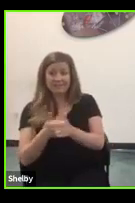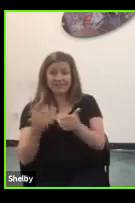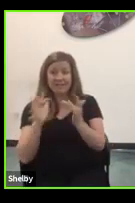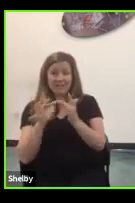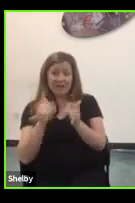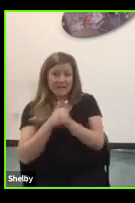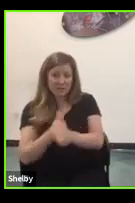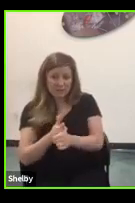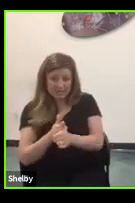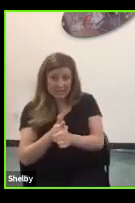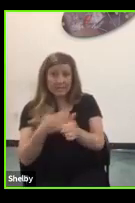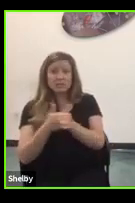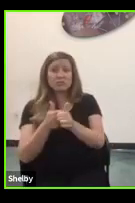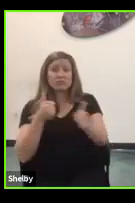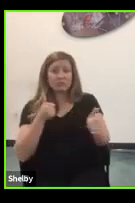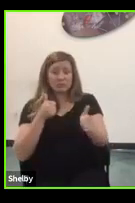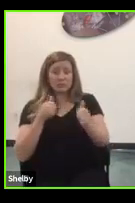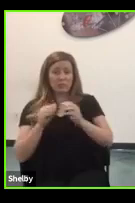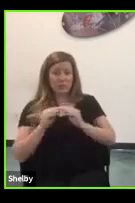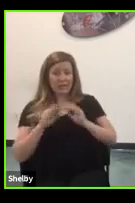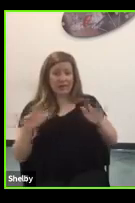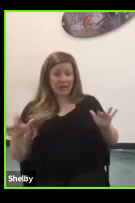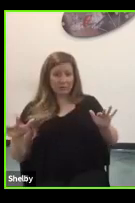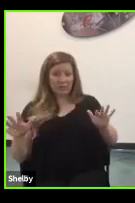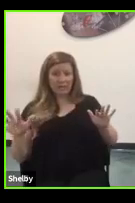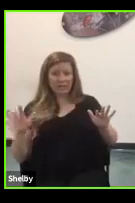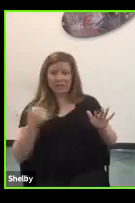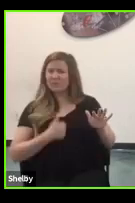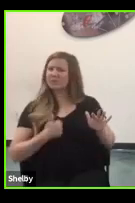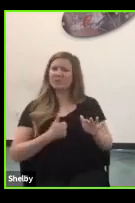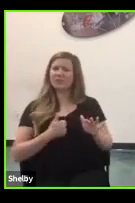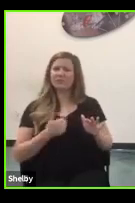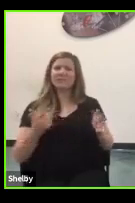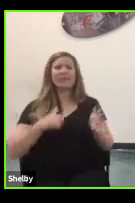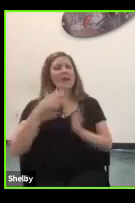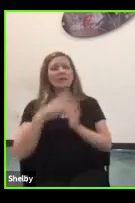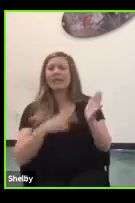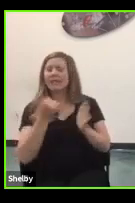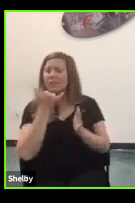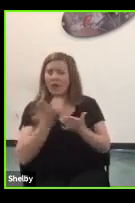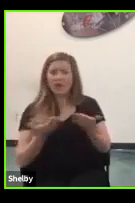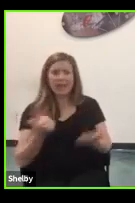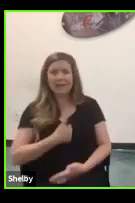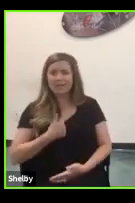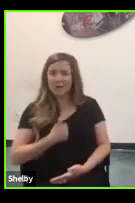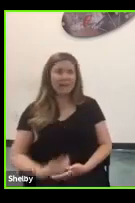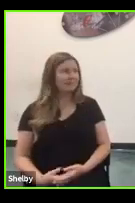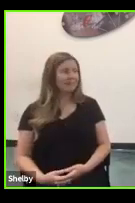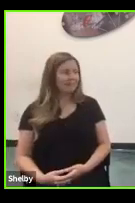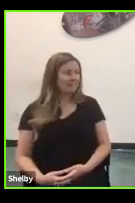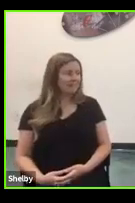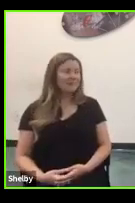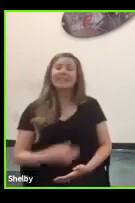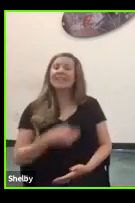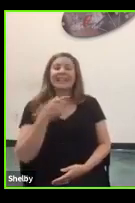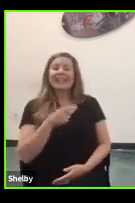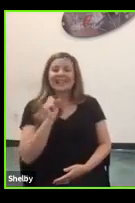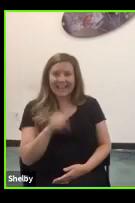outbreak and quarantine, isolate everyone around the first? I'm sorry. I'm reading the wrong thing. I'm sorry. They